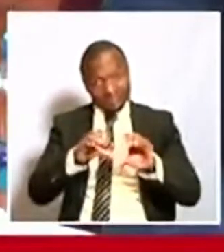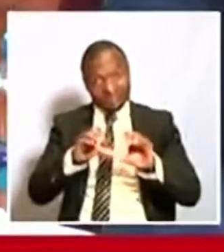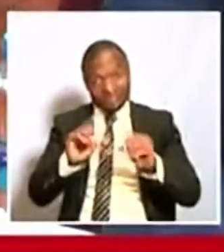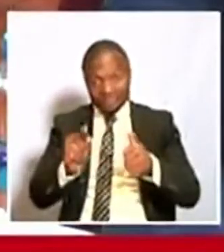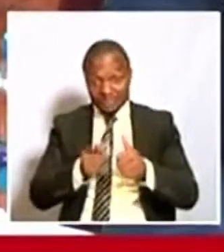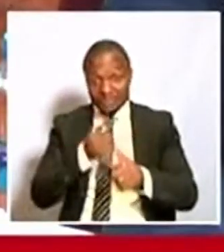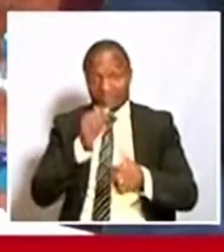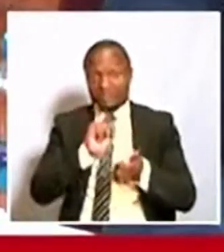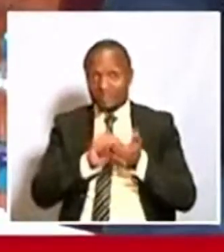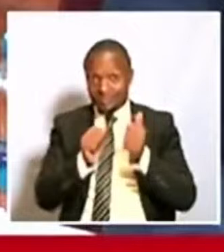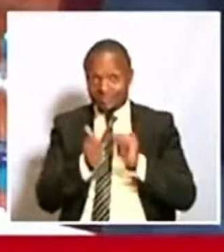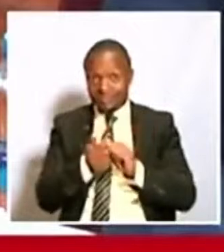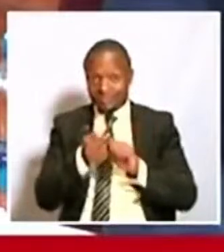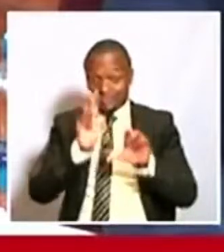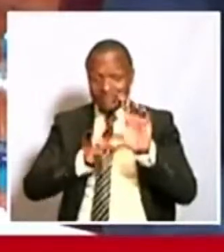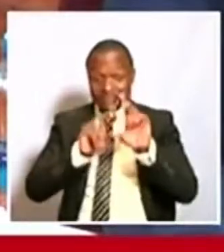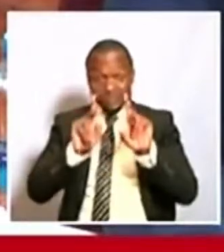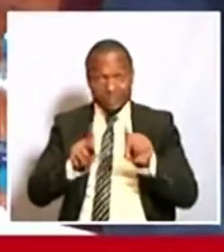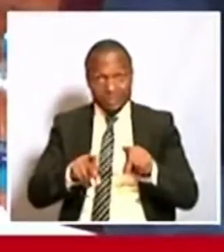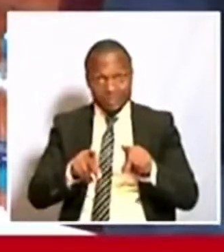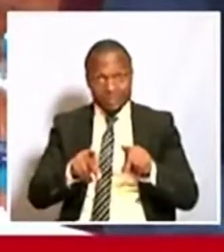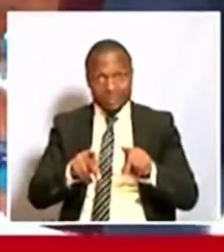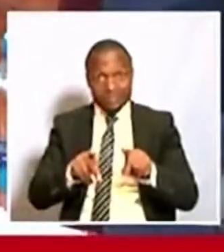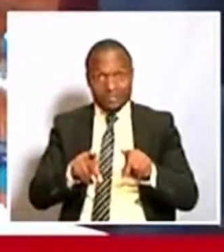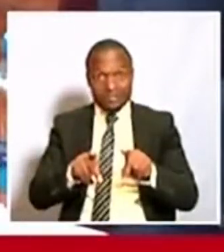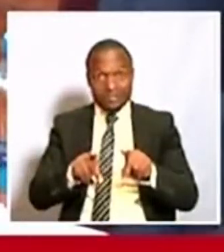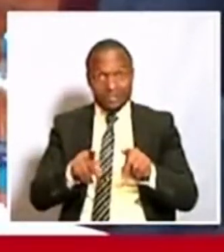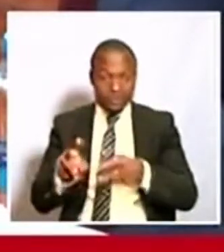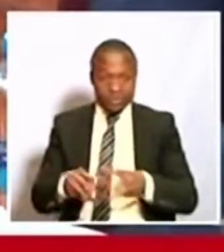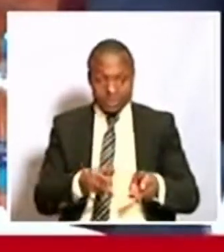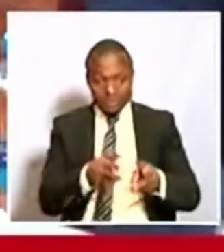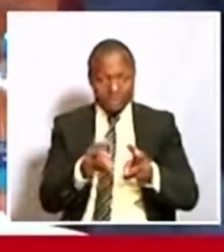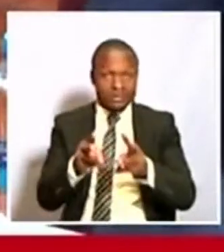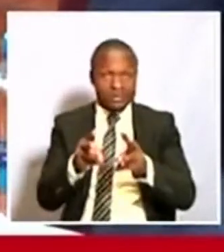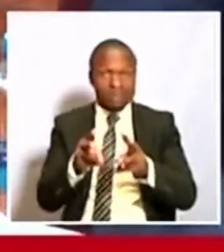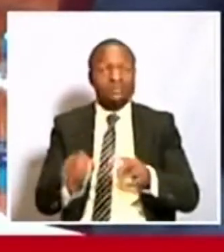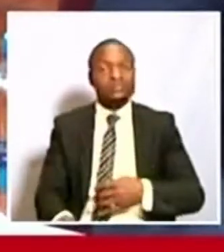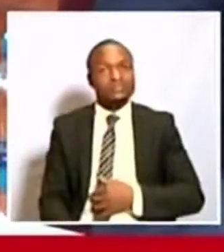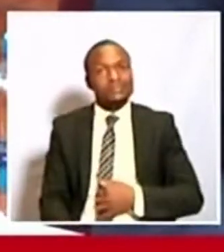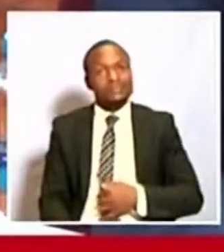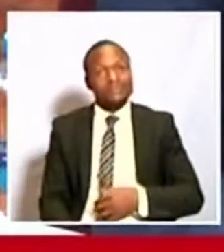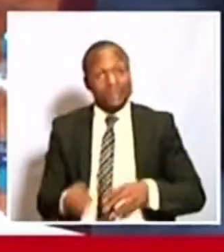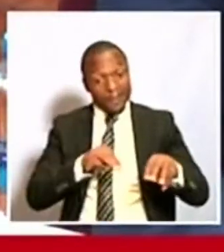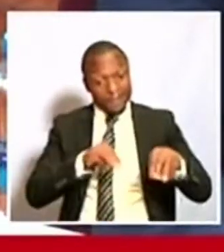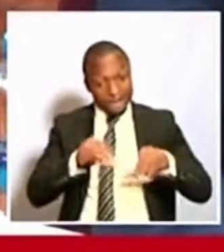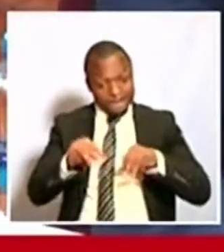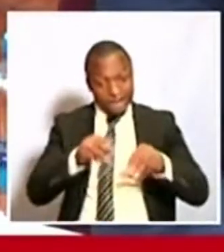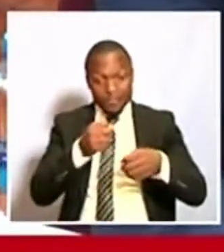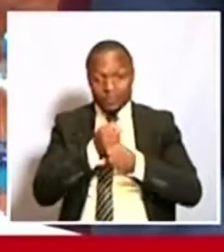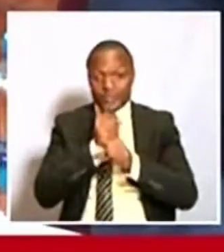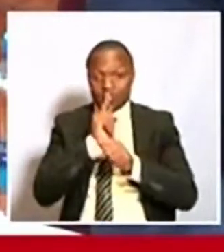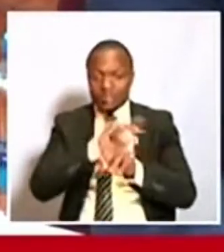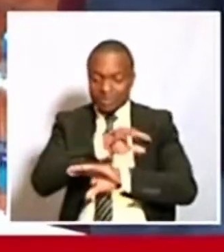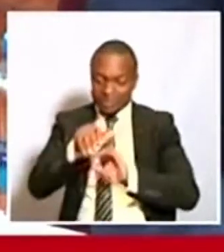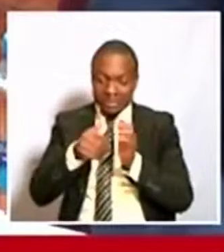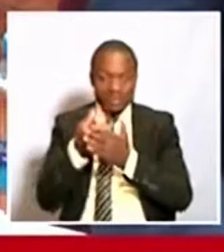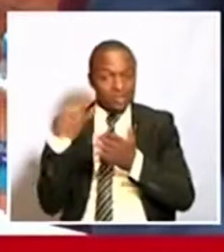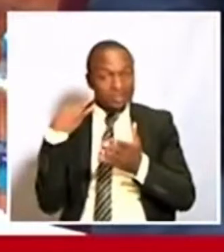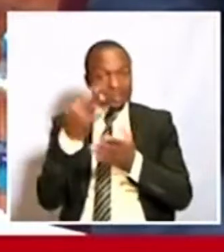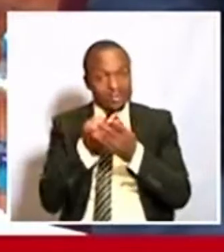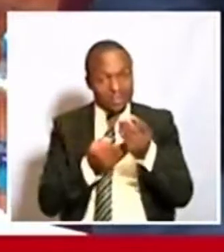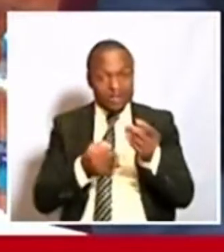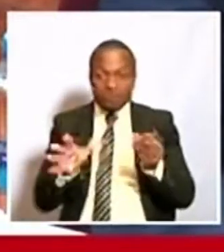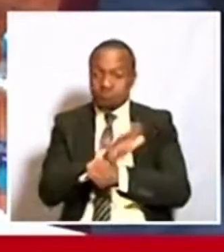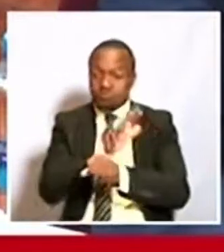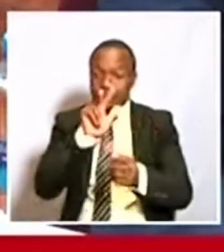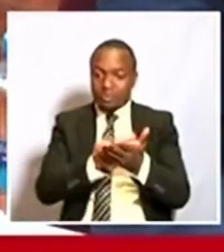next query, Chair. No, remedial measure. Remedial measure, management will ensure that all application forms are fully signed